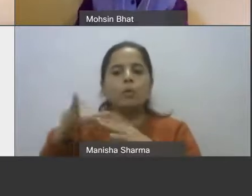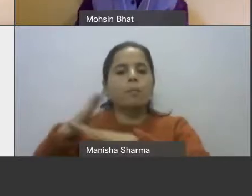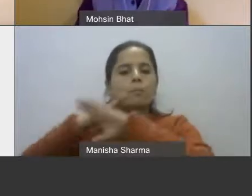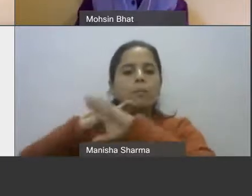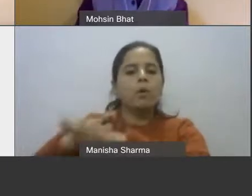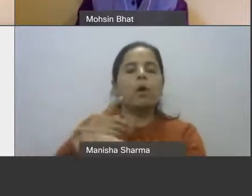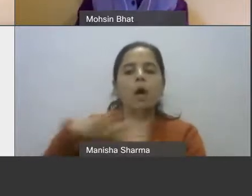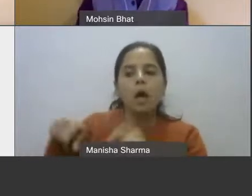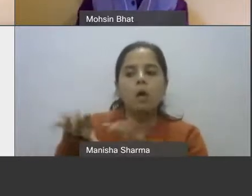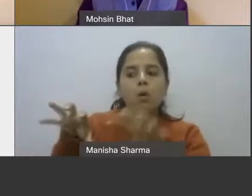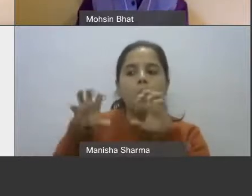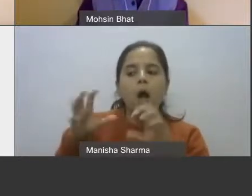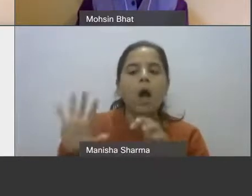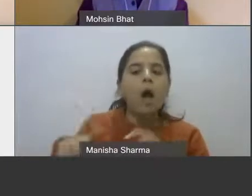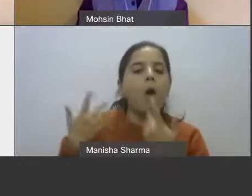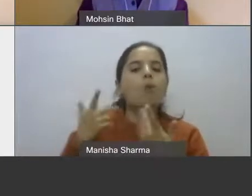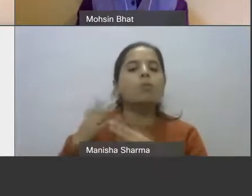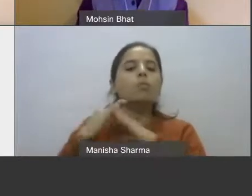the Constitution,